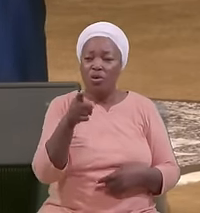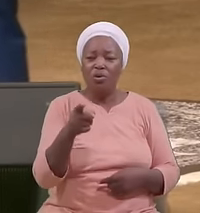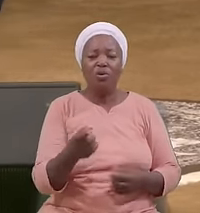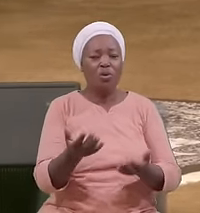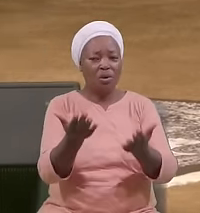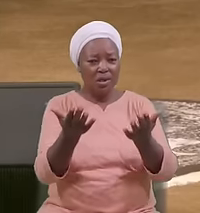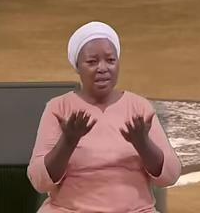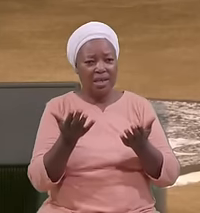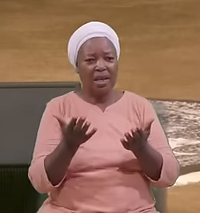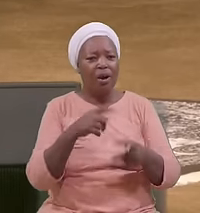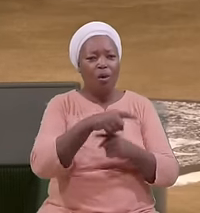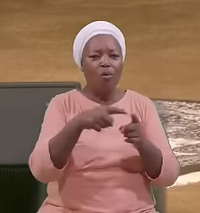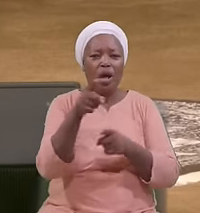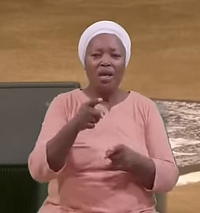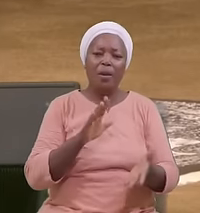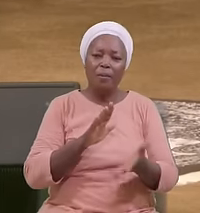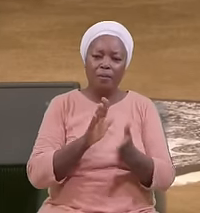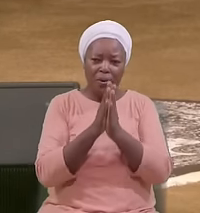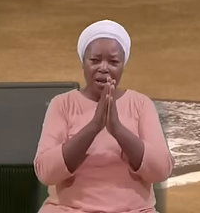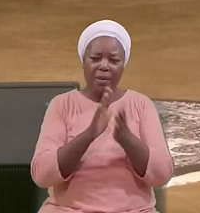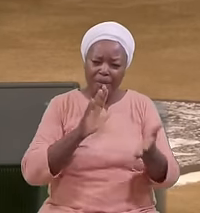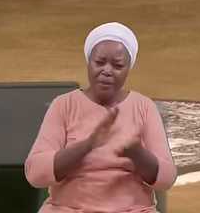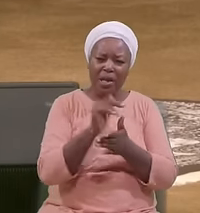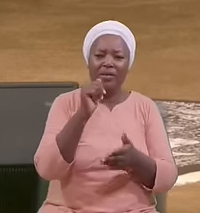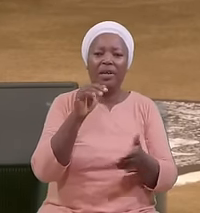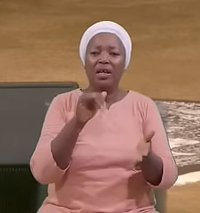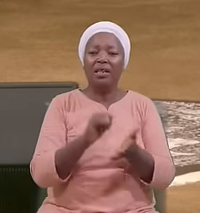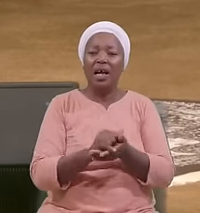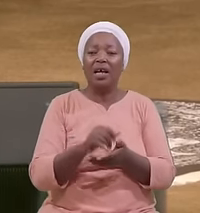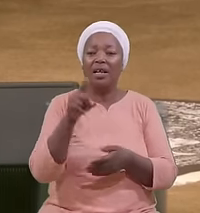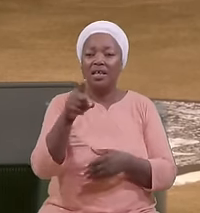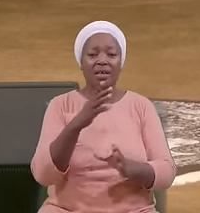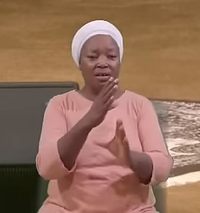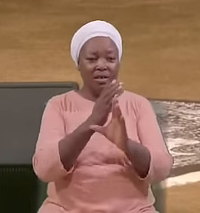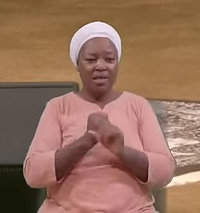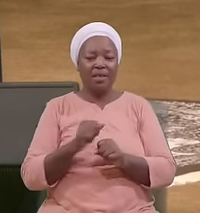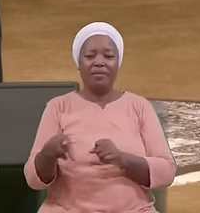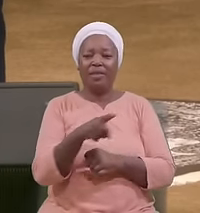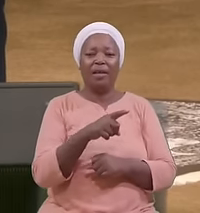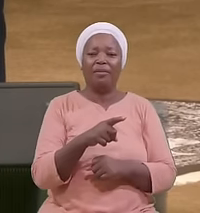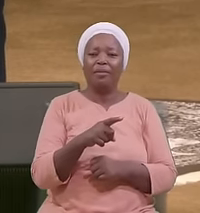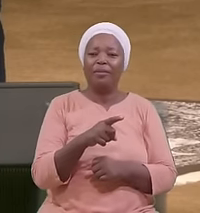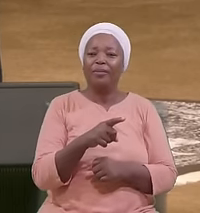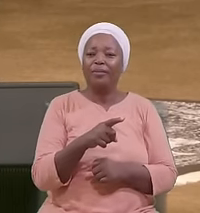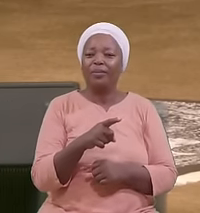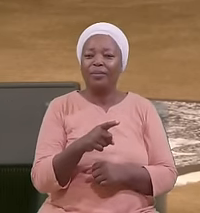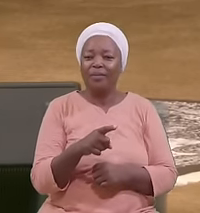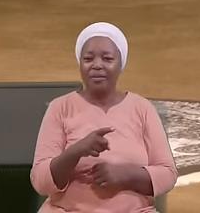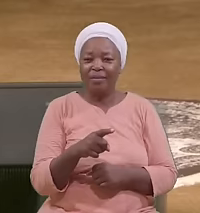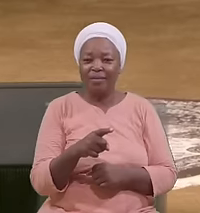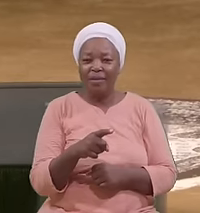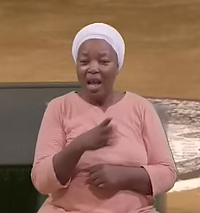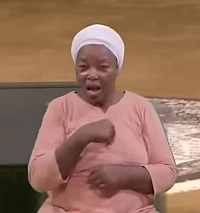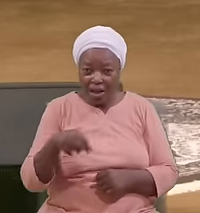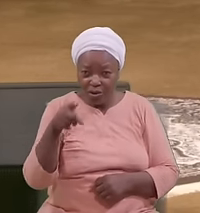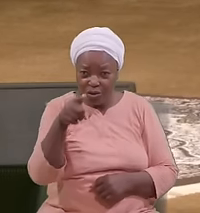desire, when ye pray, believe that ye receive them, and ye shall have